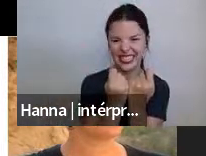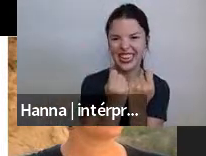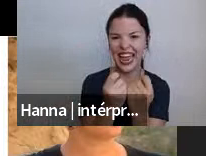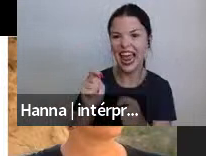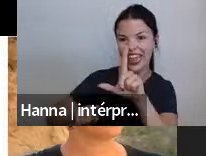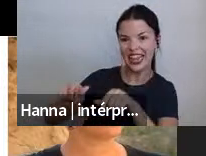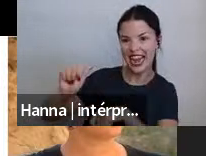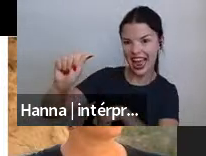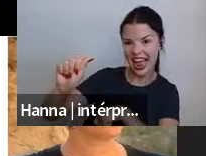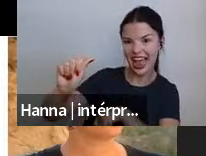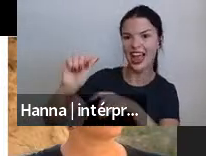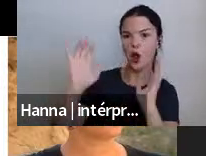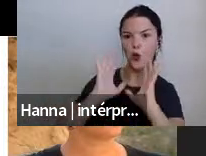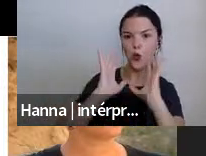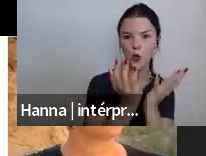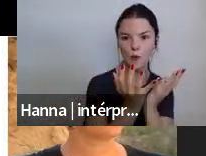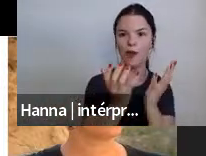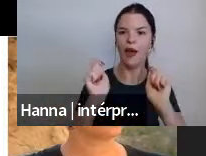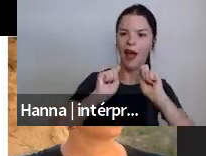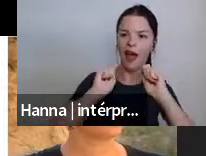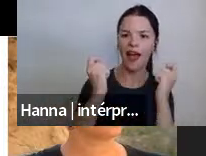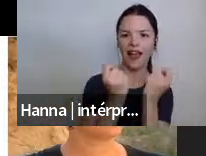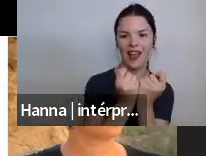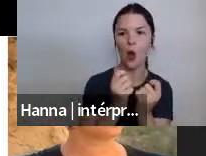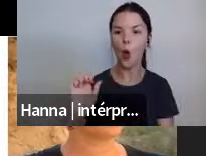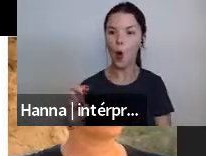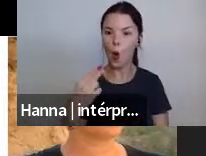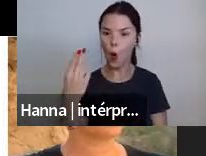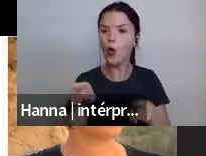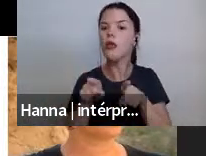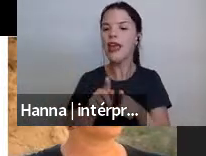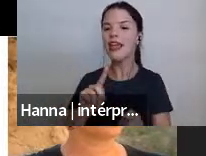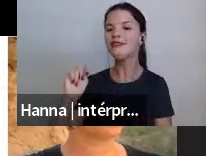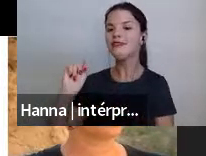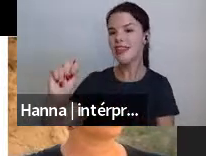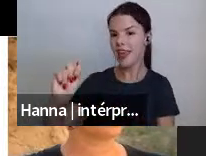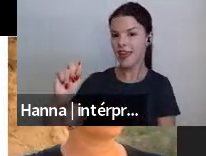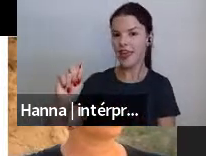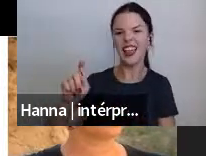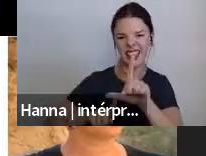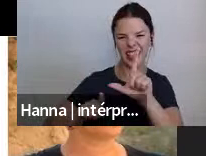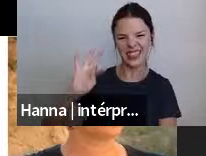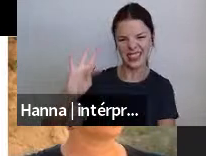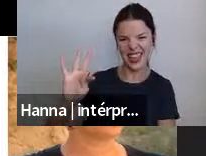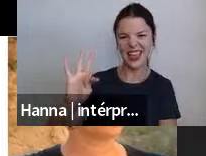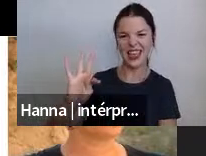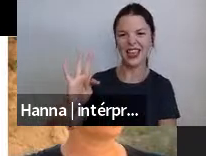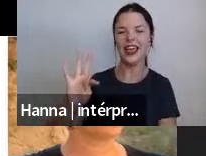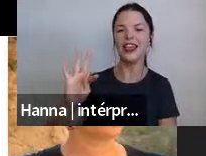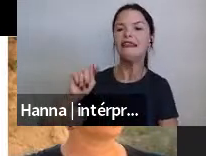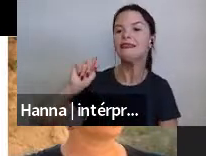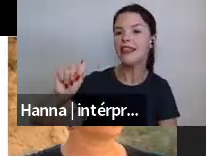team, which is like this, is produced with the T handshake.